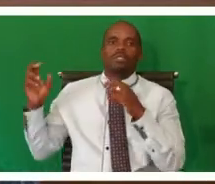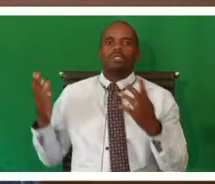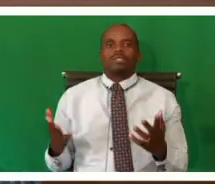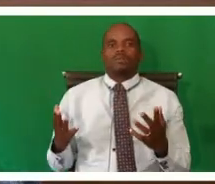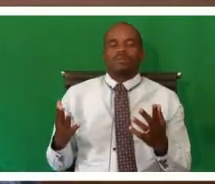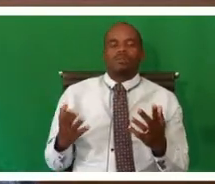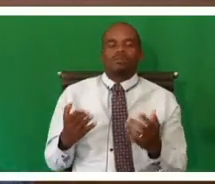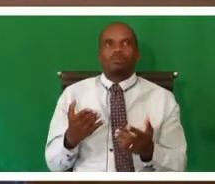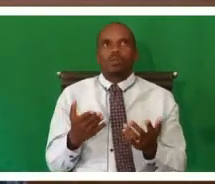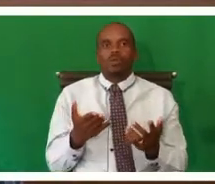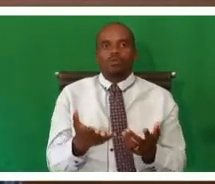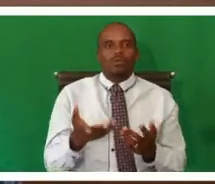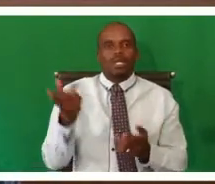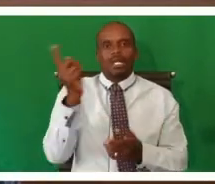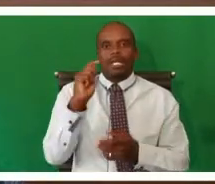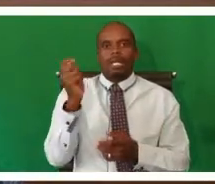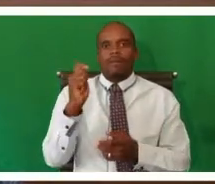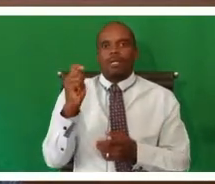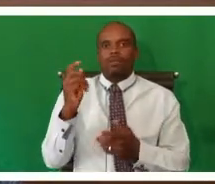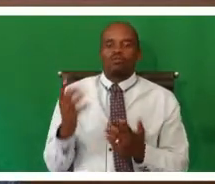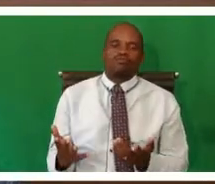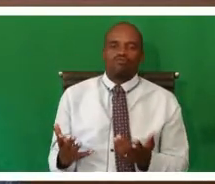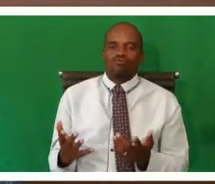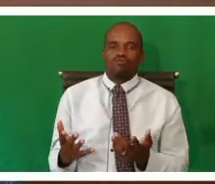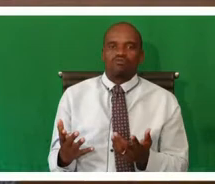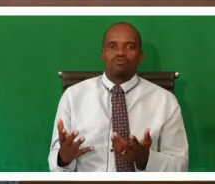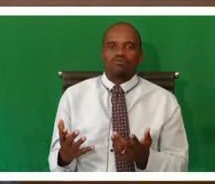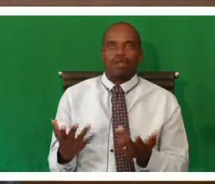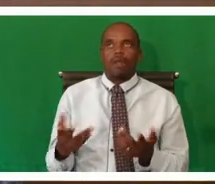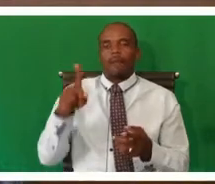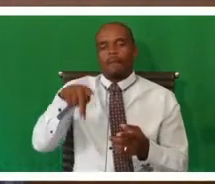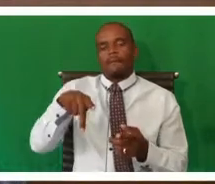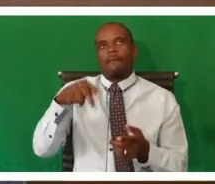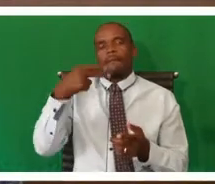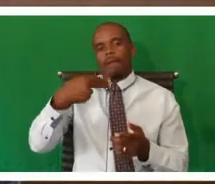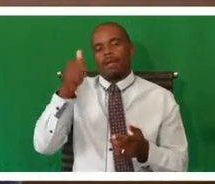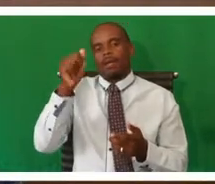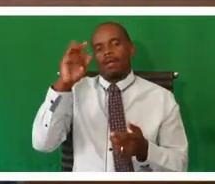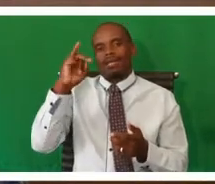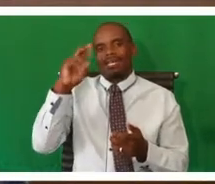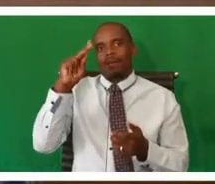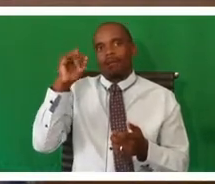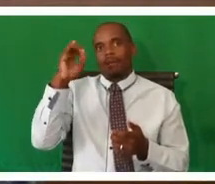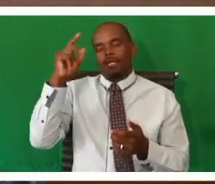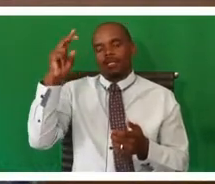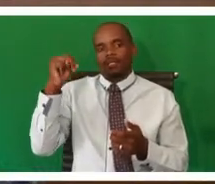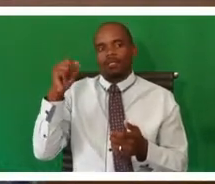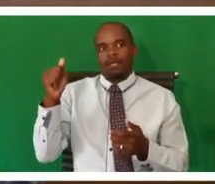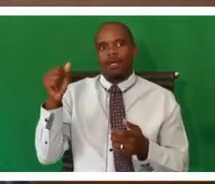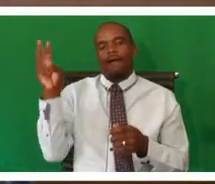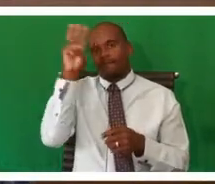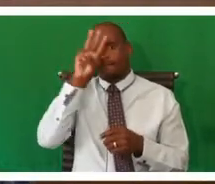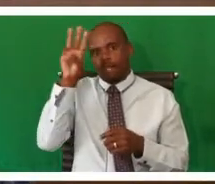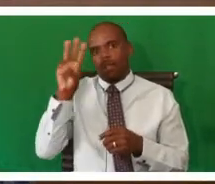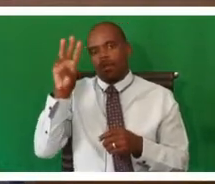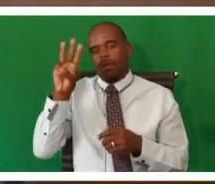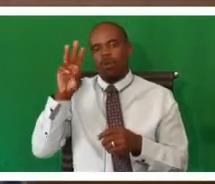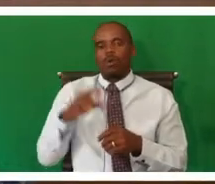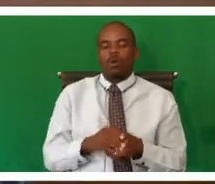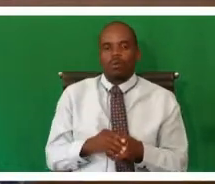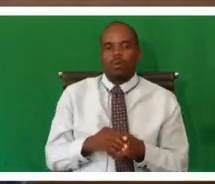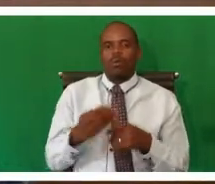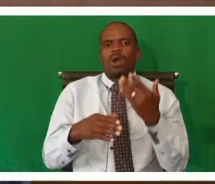Tabanchu Airfield and Pakisa Railways in Welkom. We have already started. We are working with the